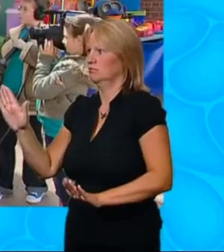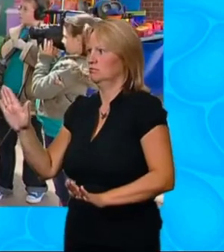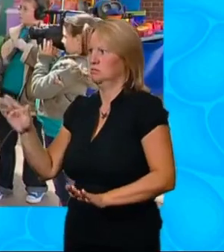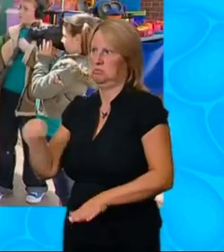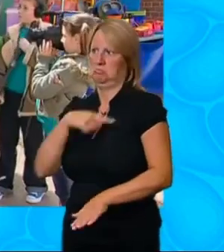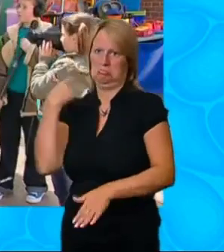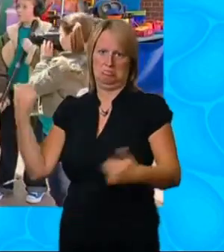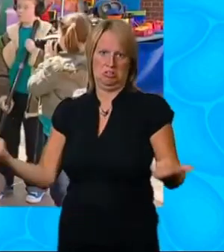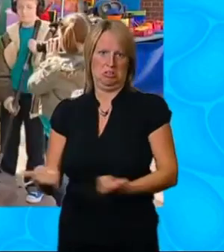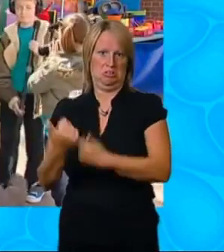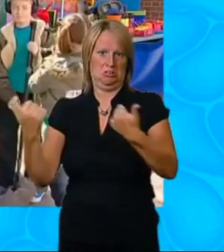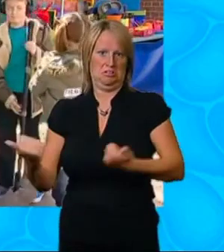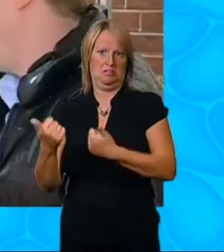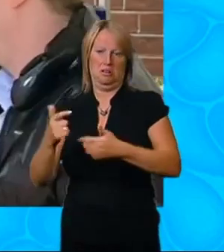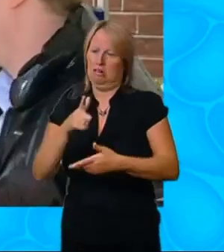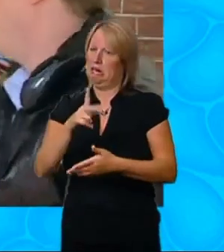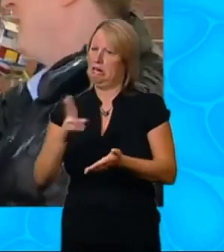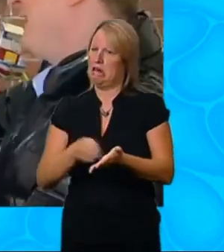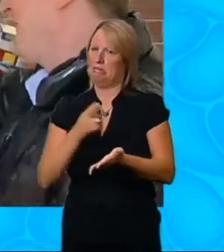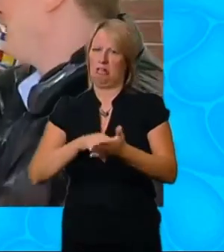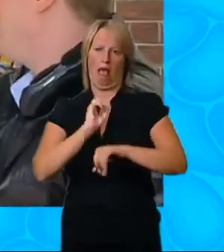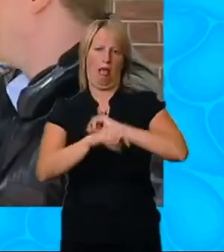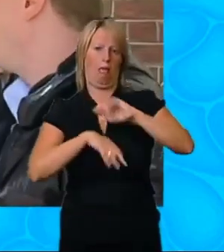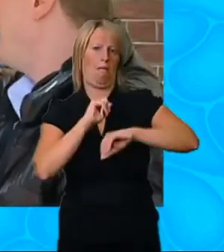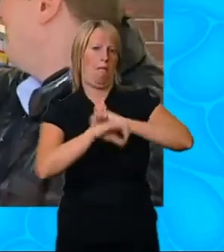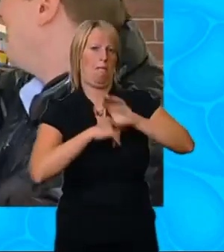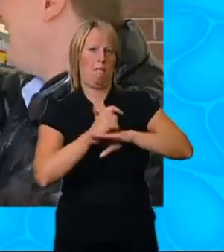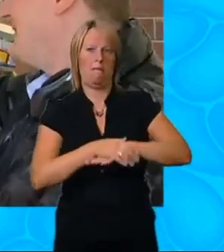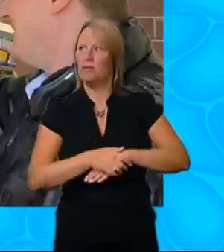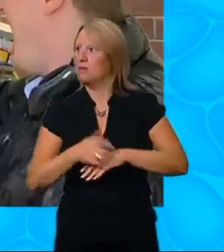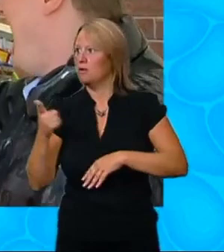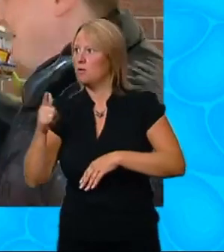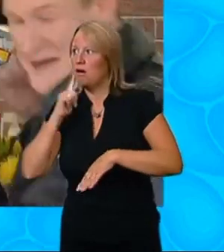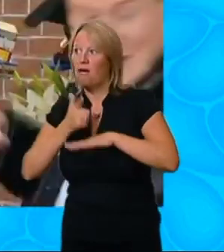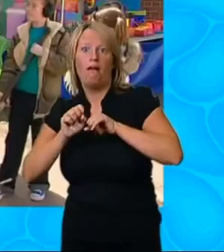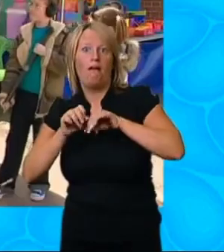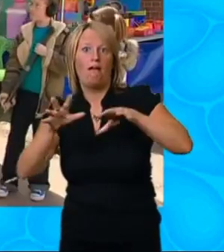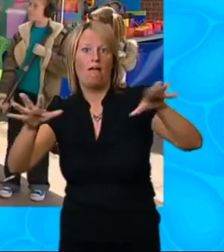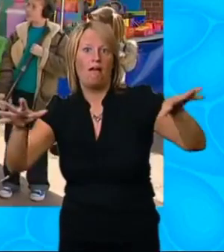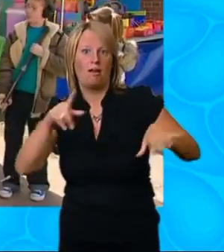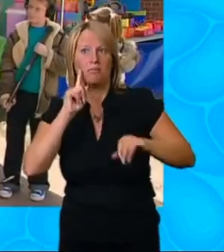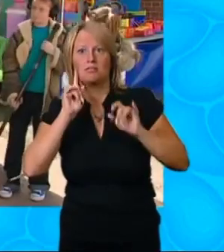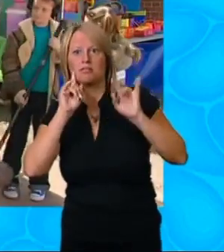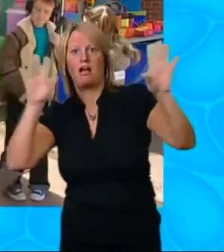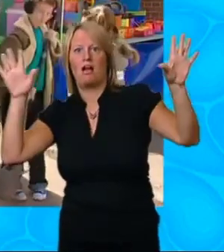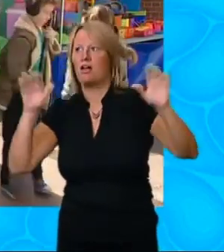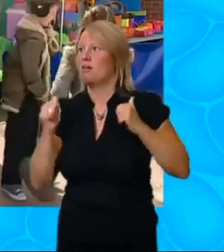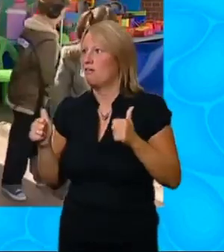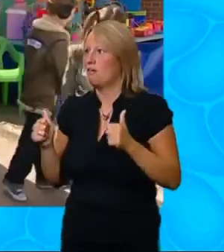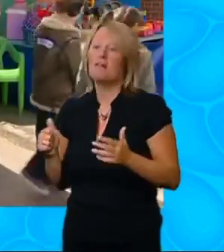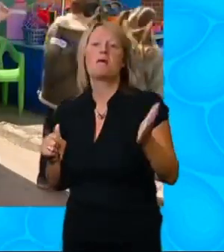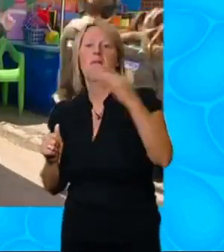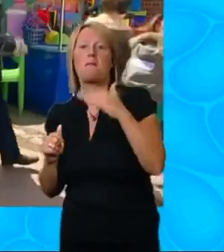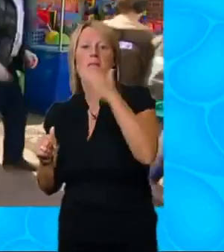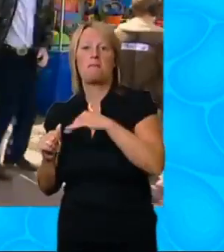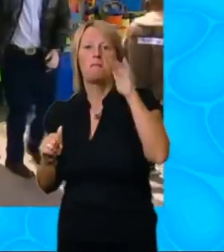wrap! Rudy, you're a natural. When this film gets shown, you'll be a star! Right, come on, guys. Let's get off and start